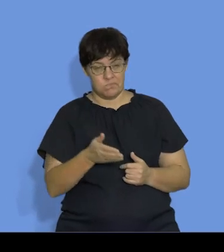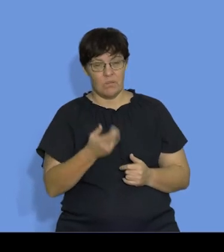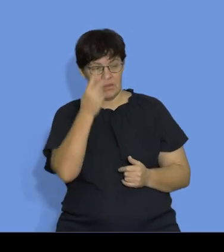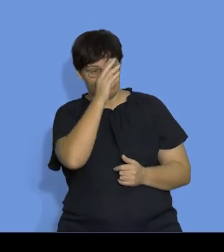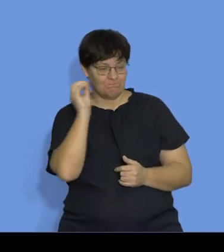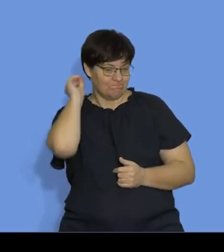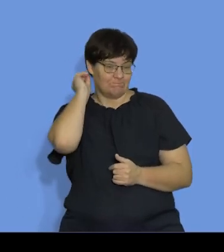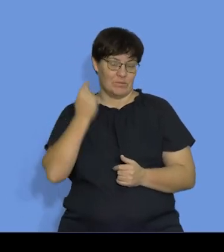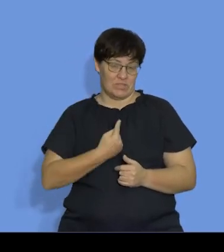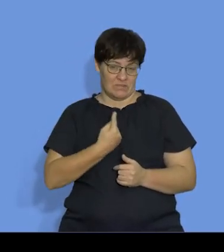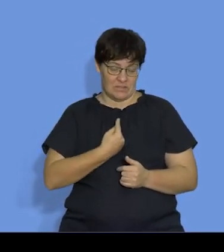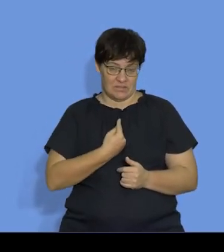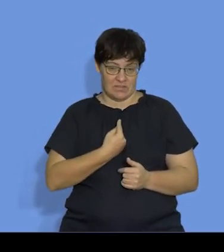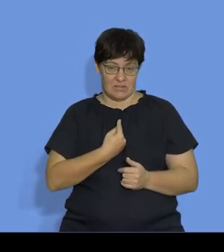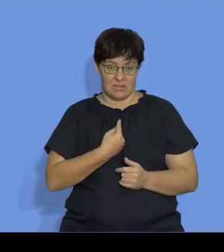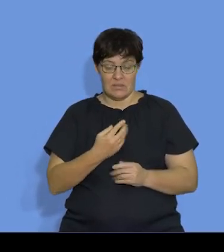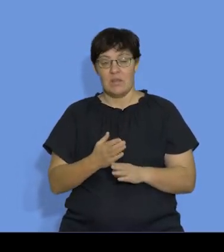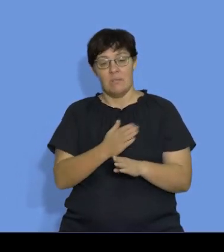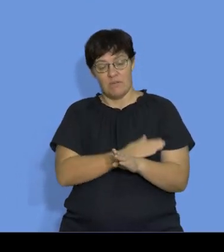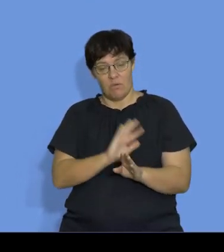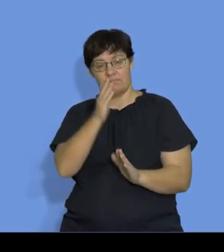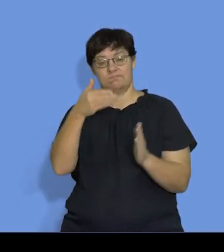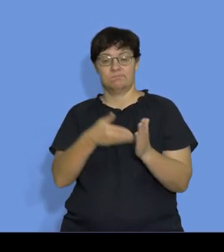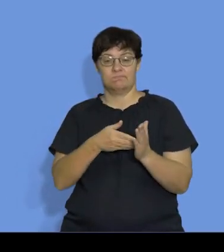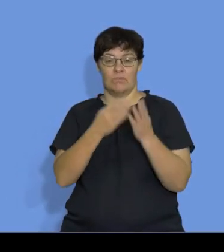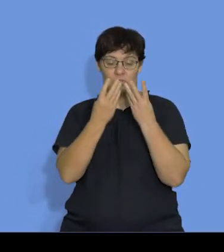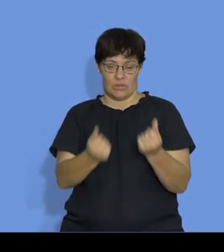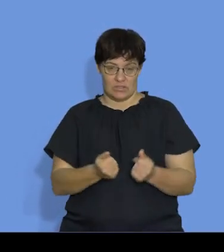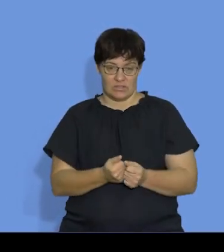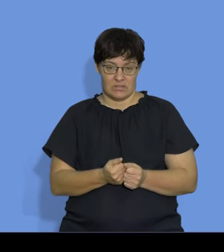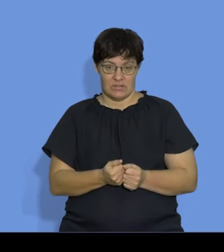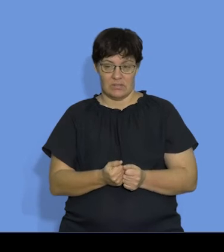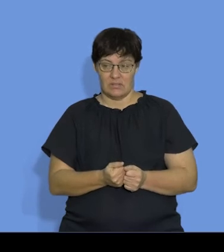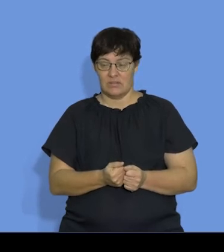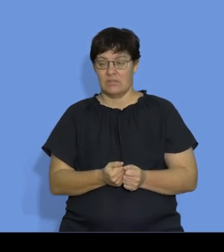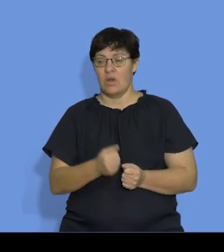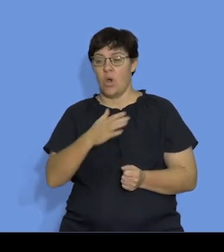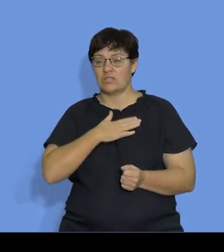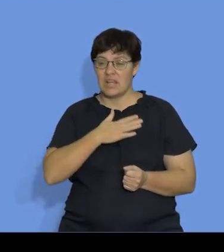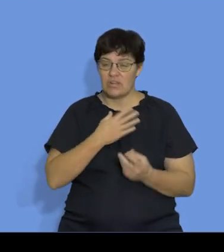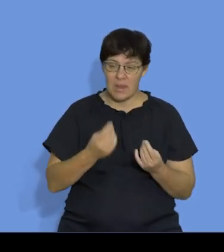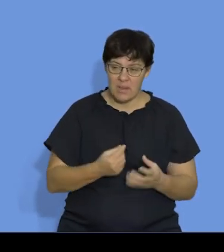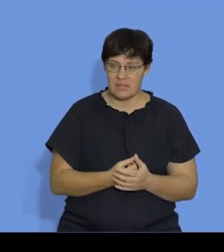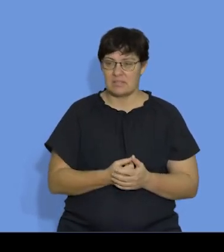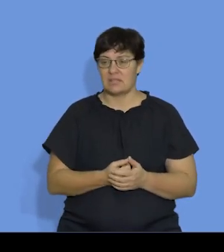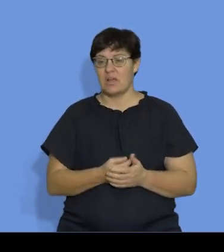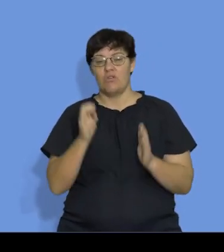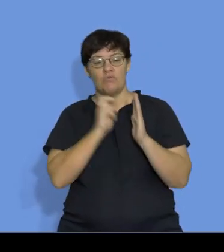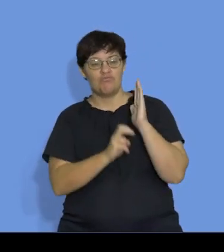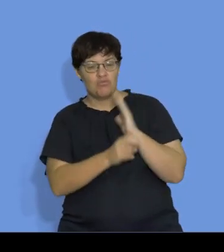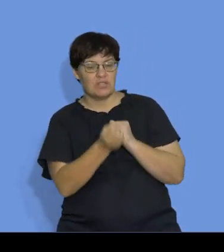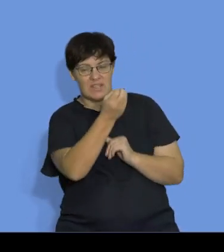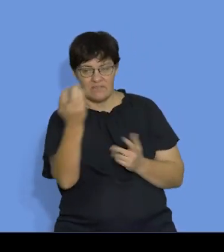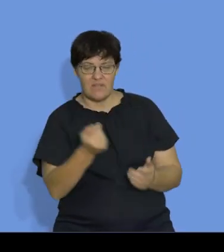ourselves before we actually arrive at a solution. Oxidation numbers, the rules for assigning oxidation numbers, the half